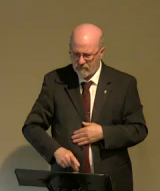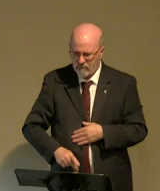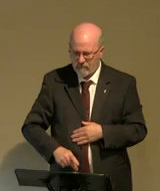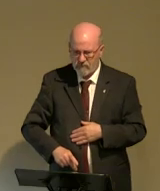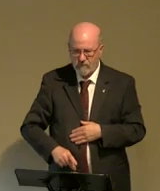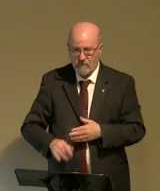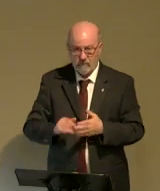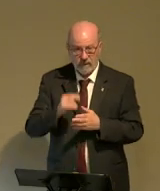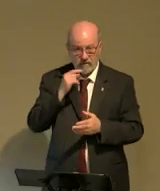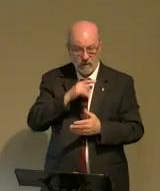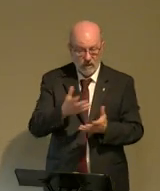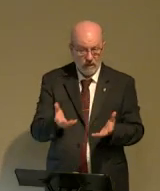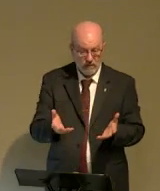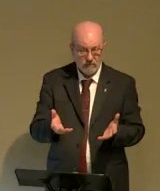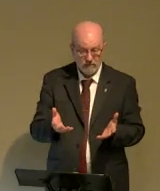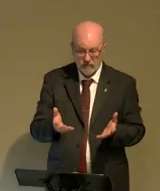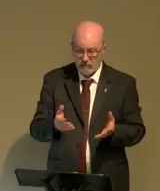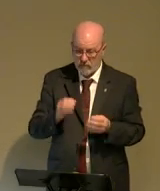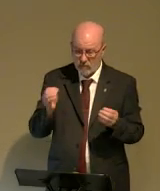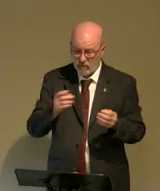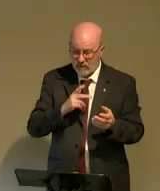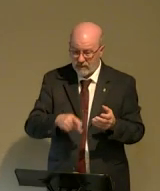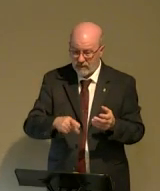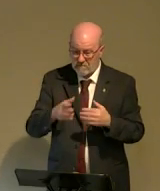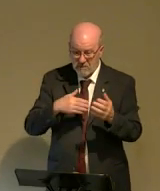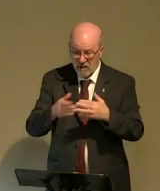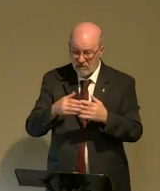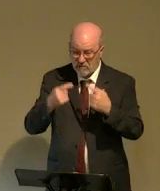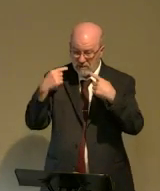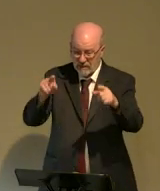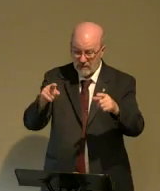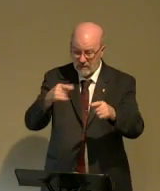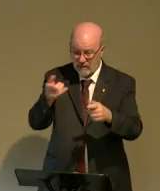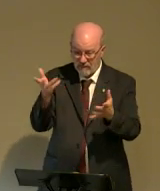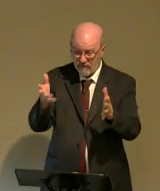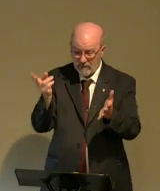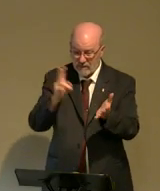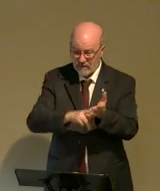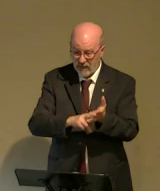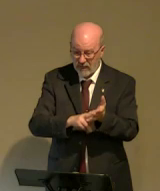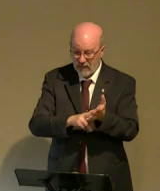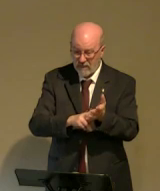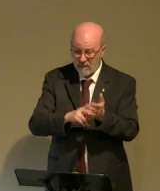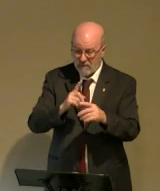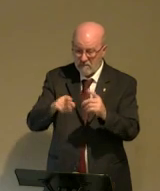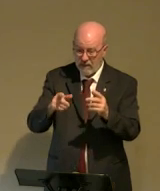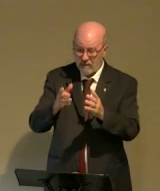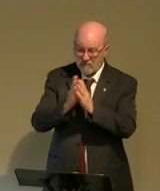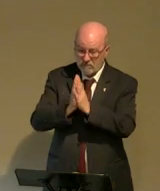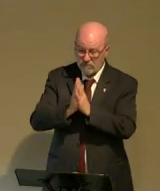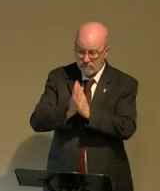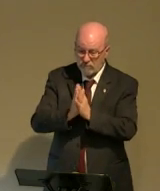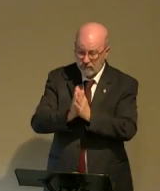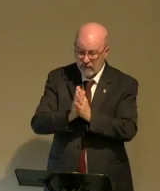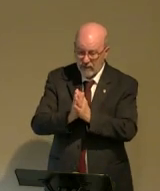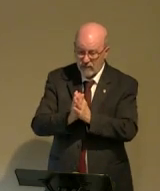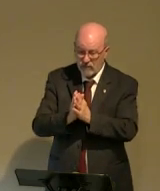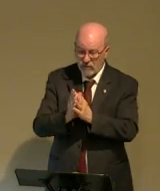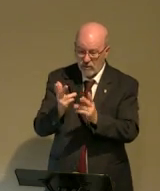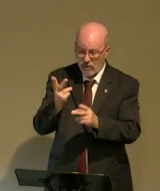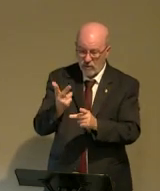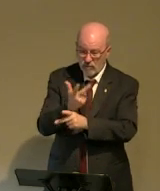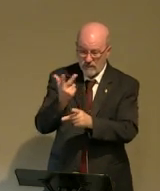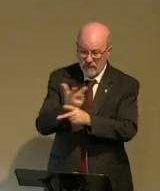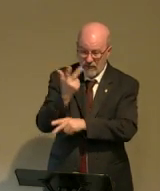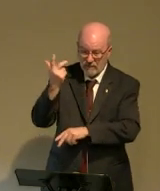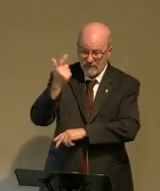That's a lie. O king, nor the decree that thou hast signed, but maketh his petition